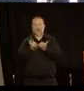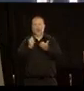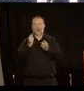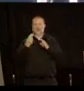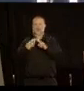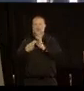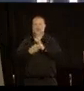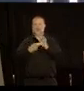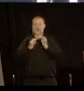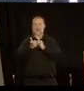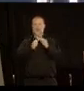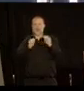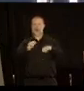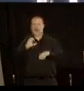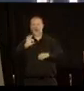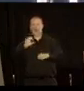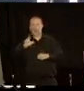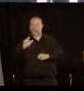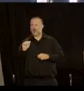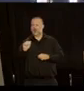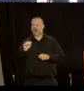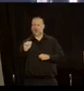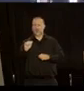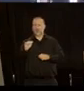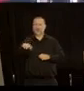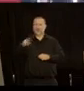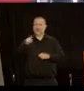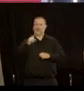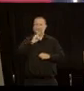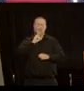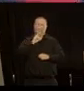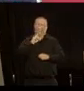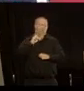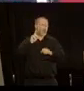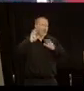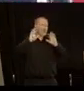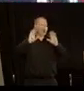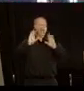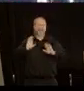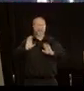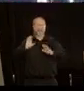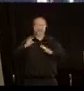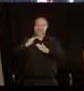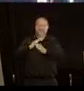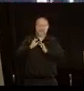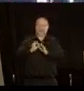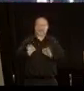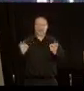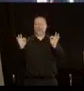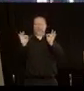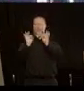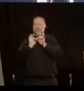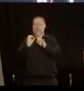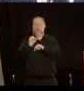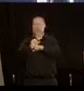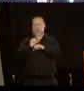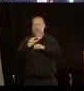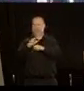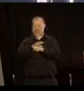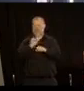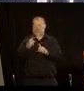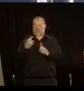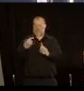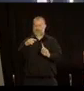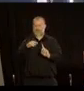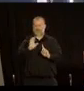to Sportsability Florida, but they have done such pioneering and such important work in the area of